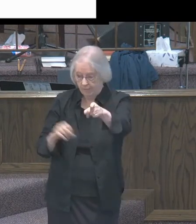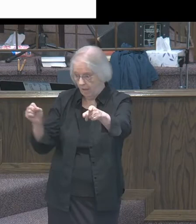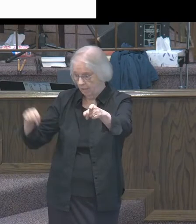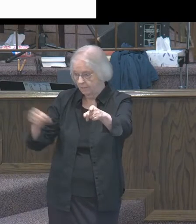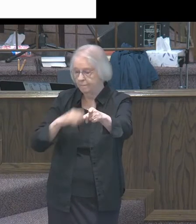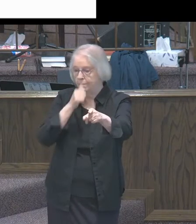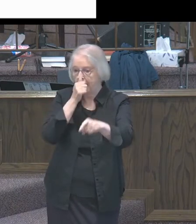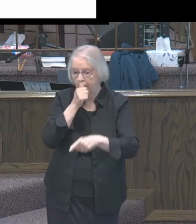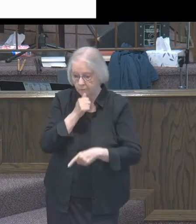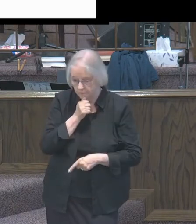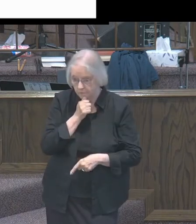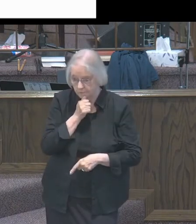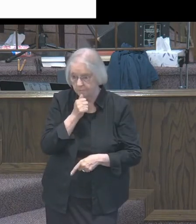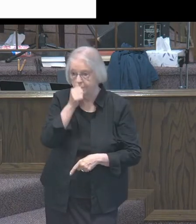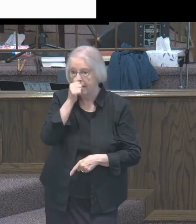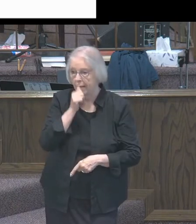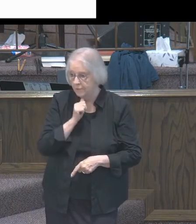he begins